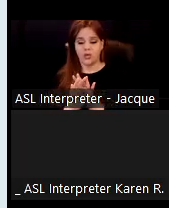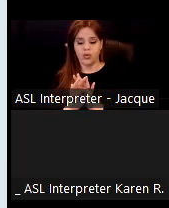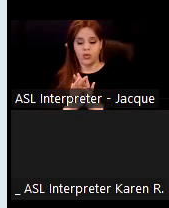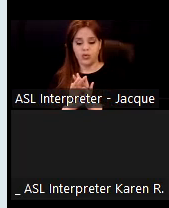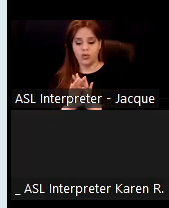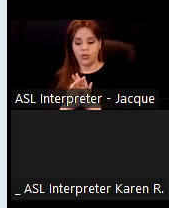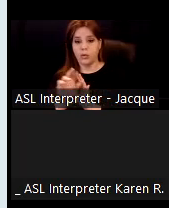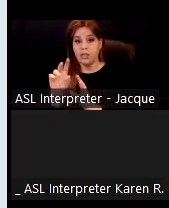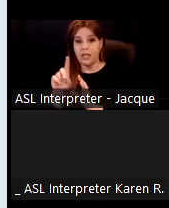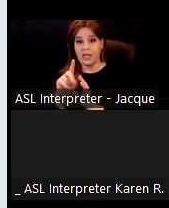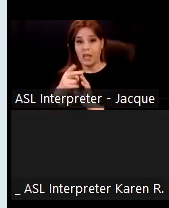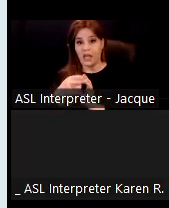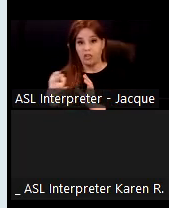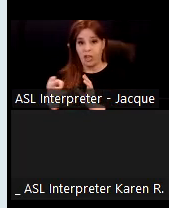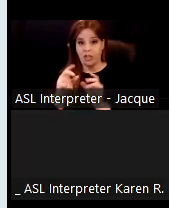DHH agency